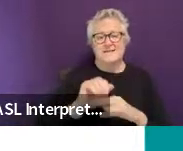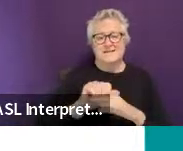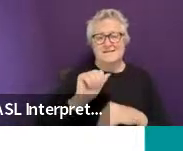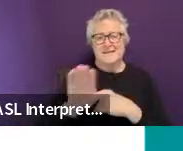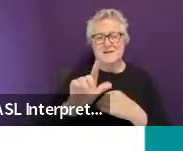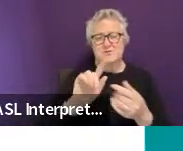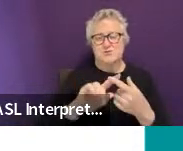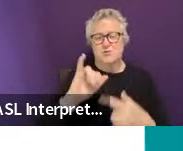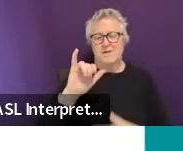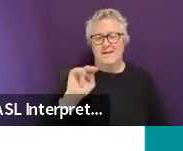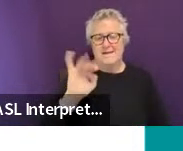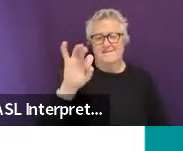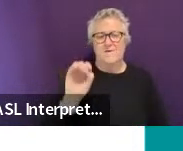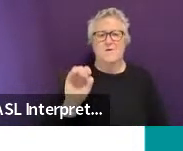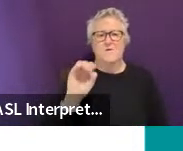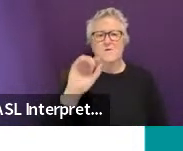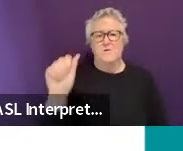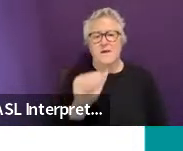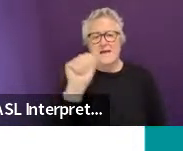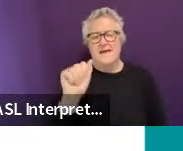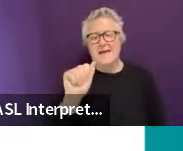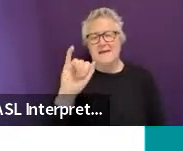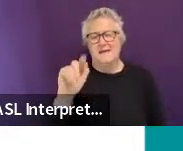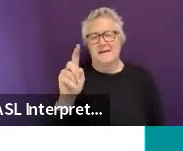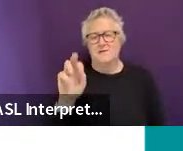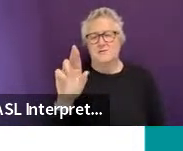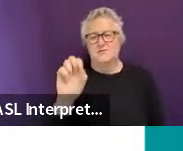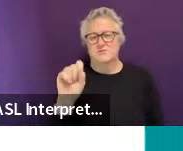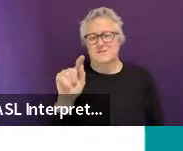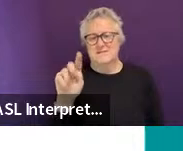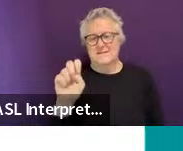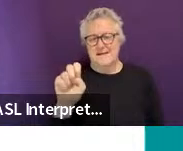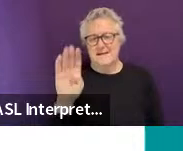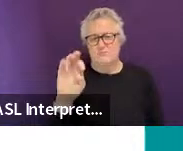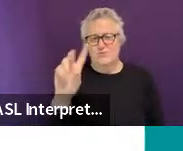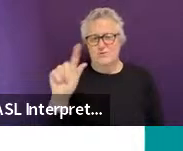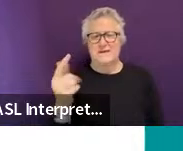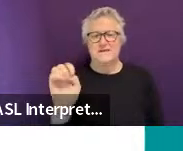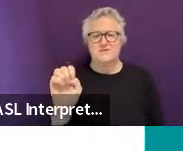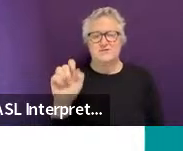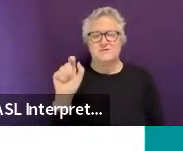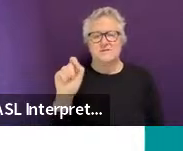info@interstatebridge.org with ESG Public Comment in the subject line. Call